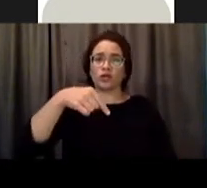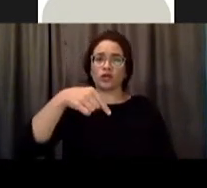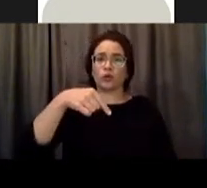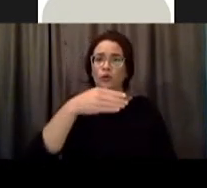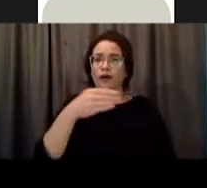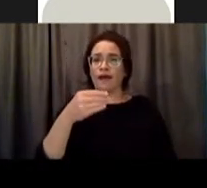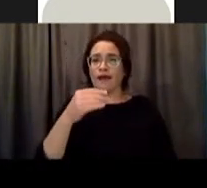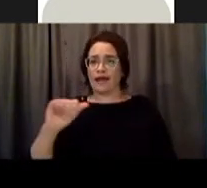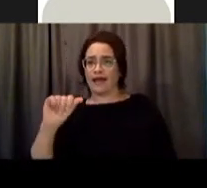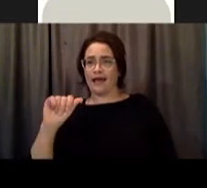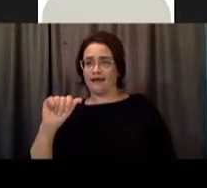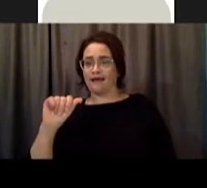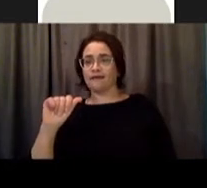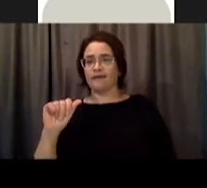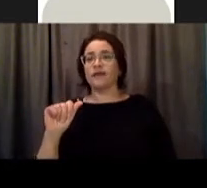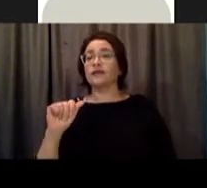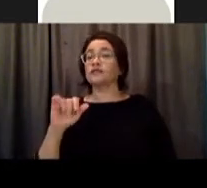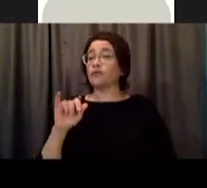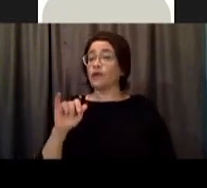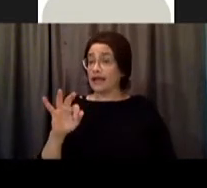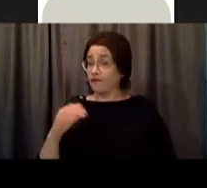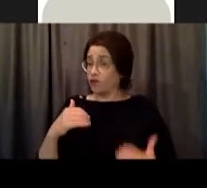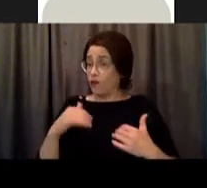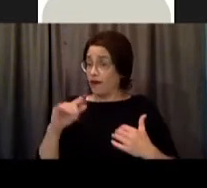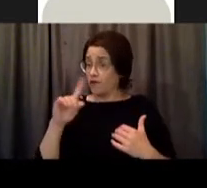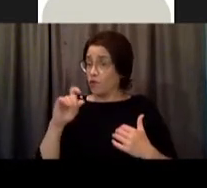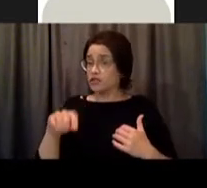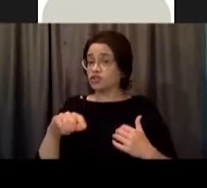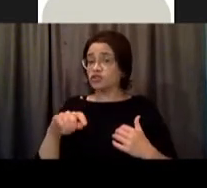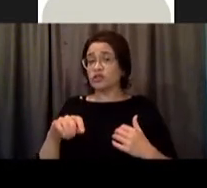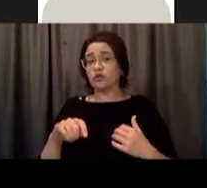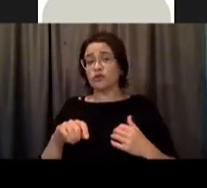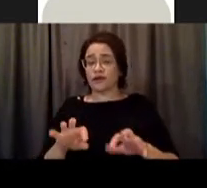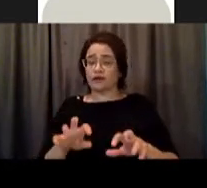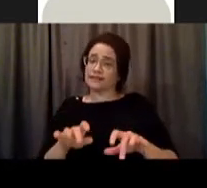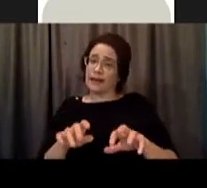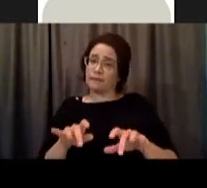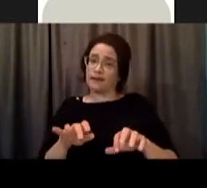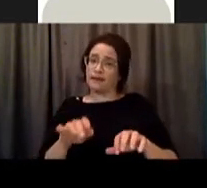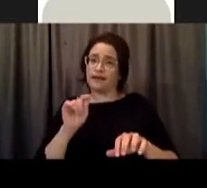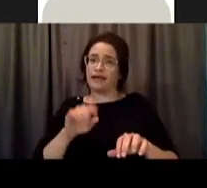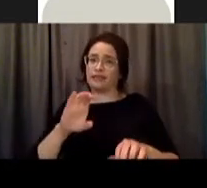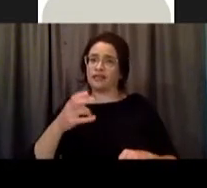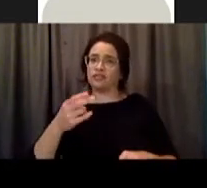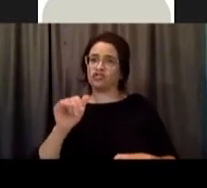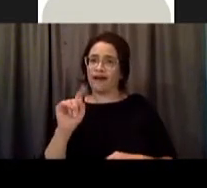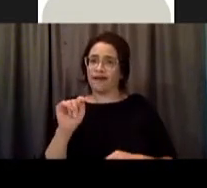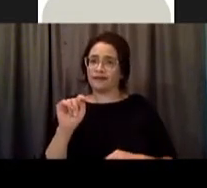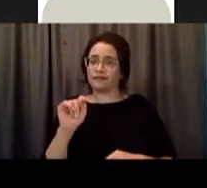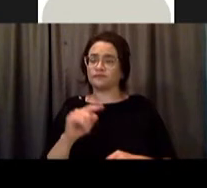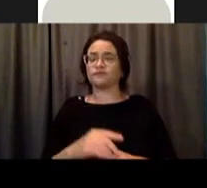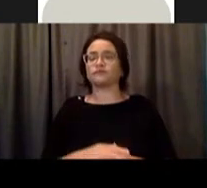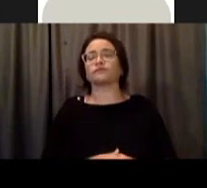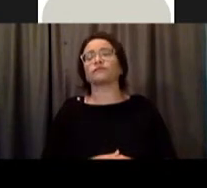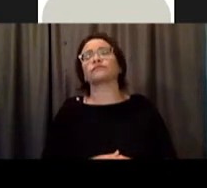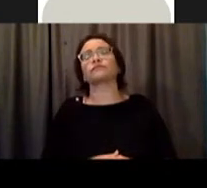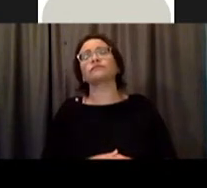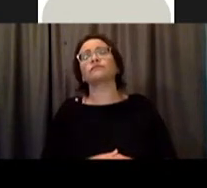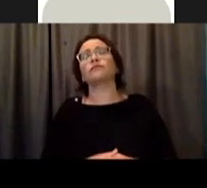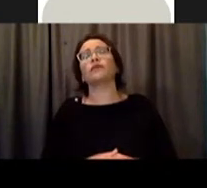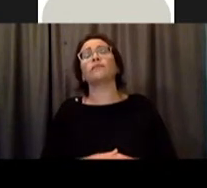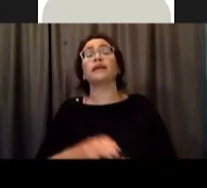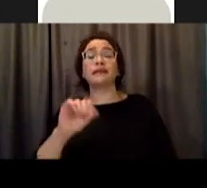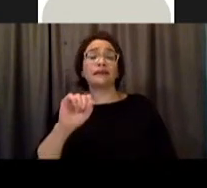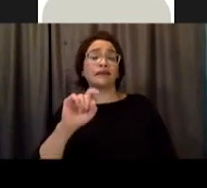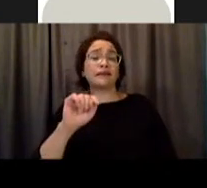in the chat if you haven't already. And we'll get to those in just a moment. Stefan, I'm wondering, one last